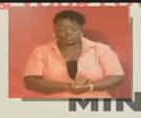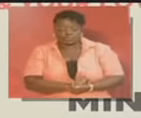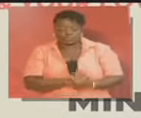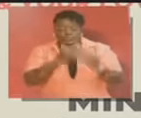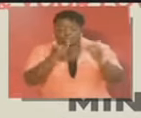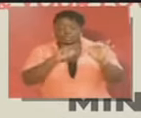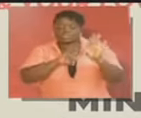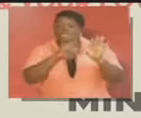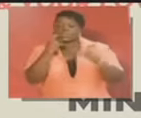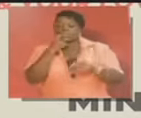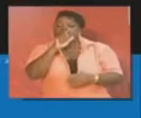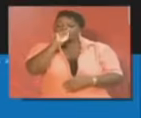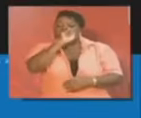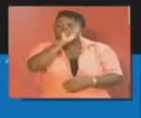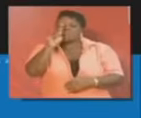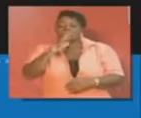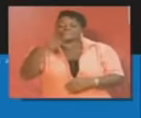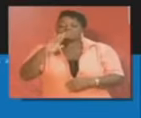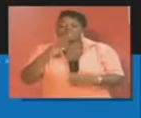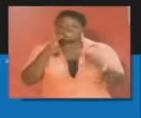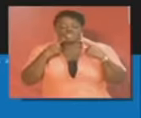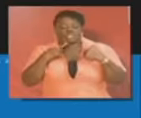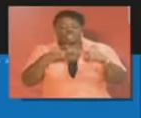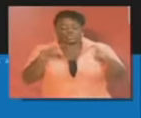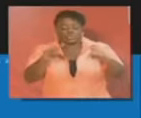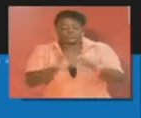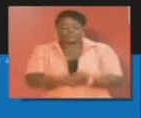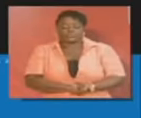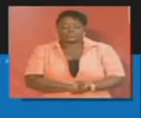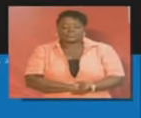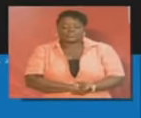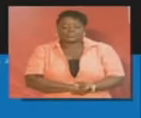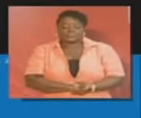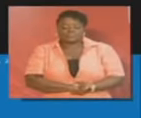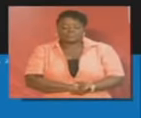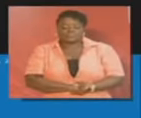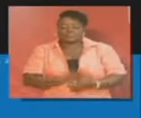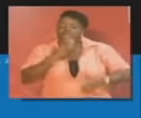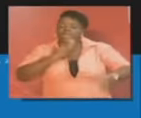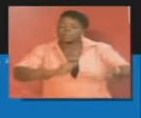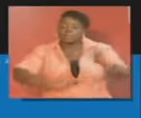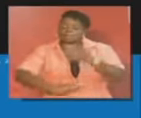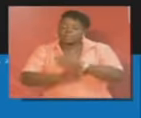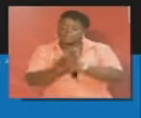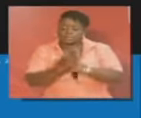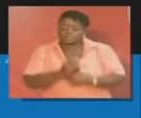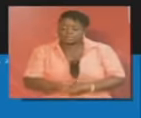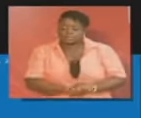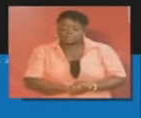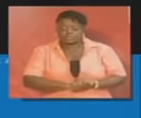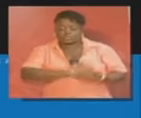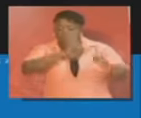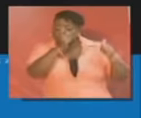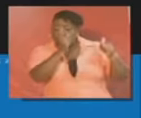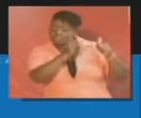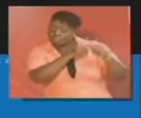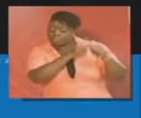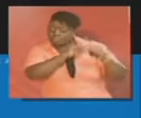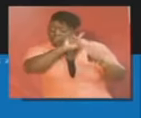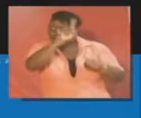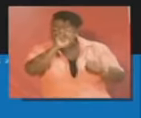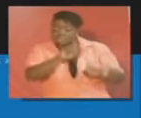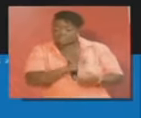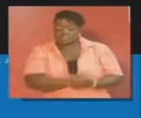AZP News. Hi, good morning, Priya Bihari, azpnews.com. My first question has to do with